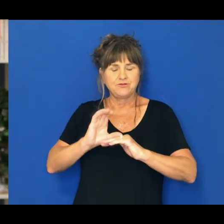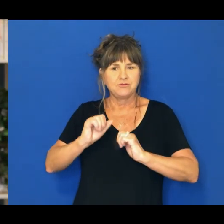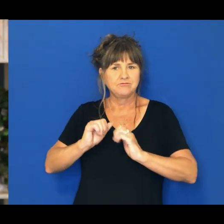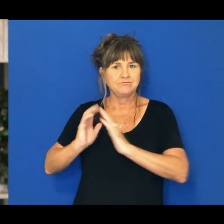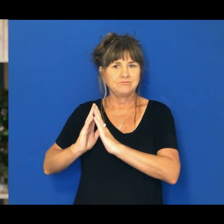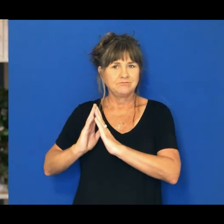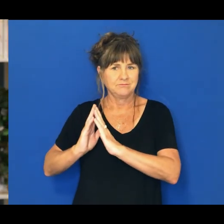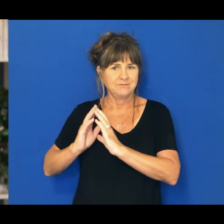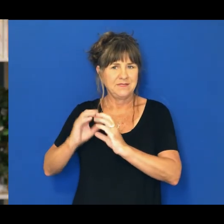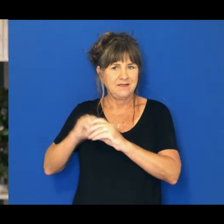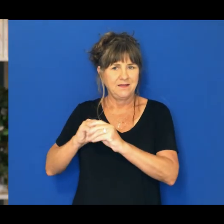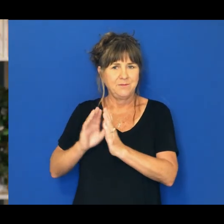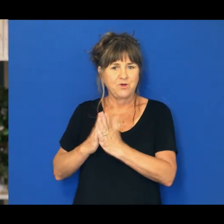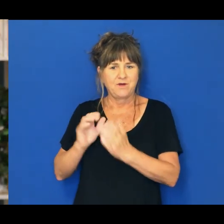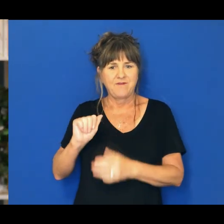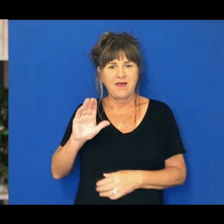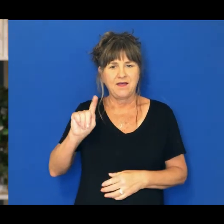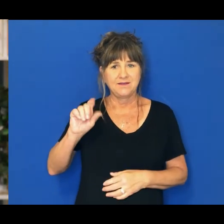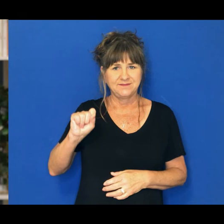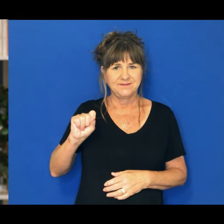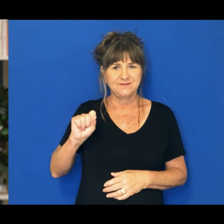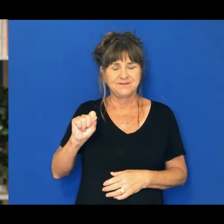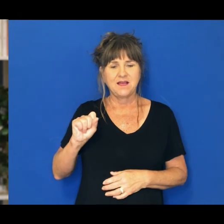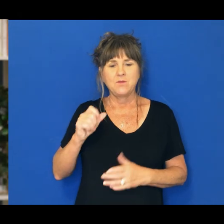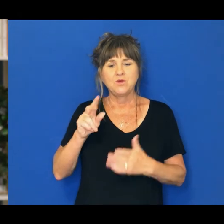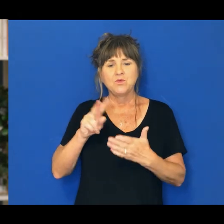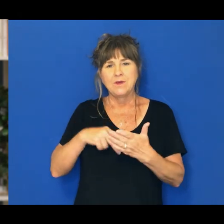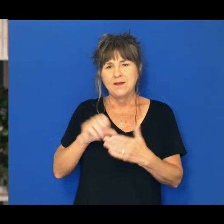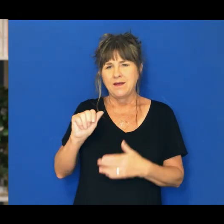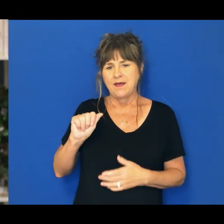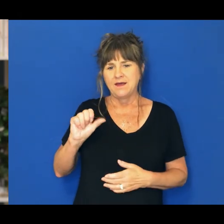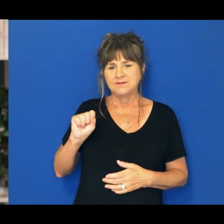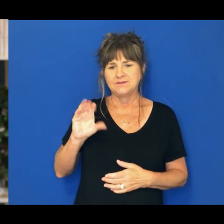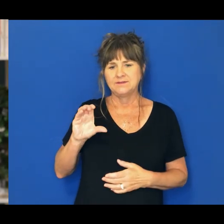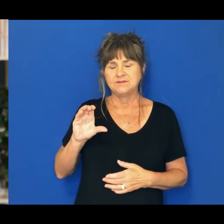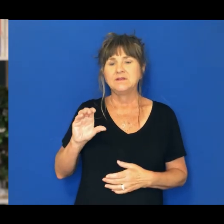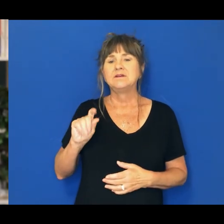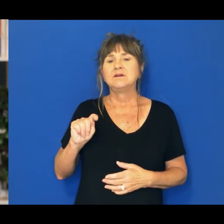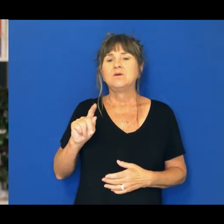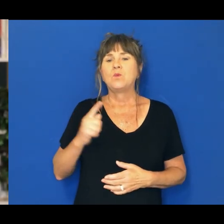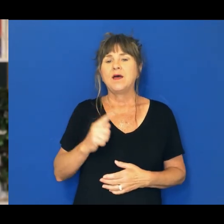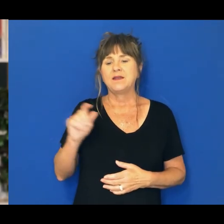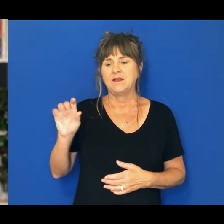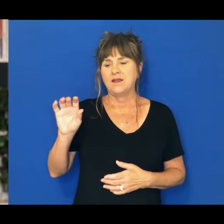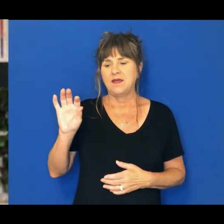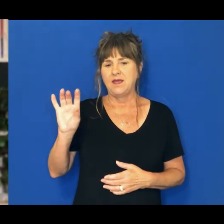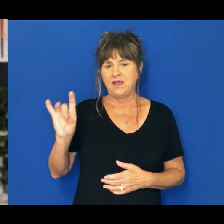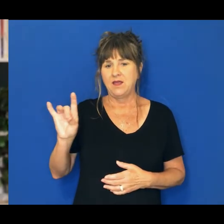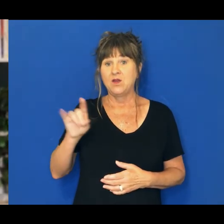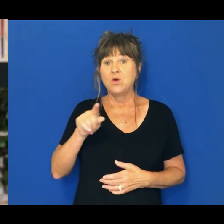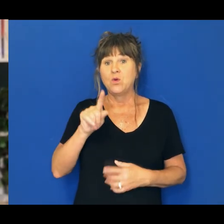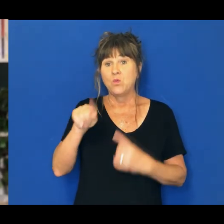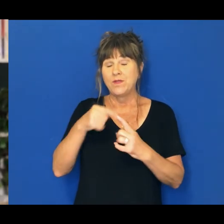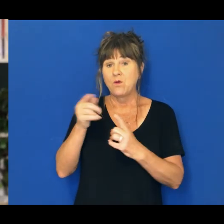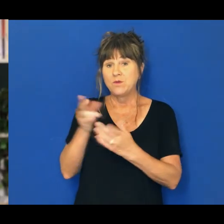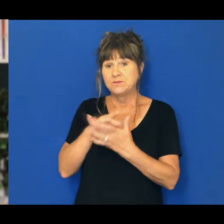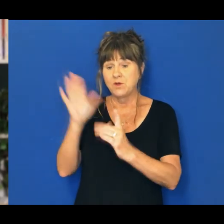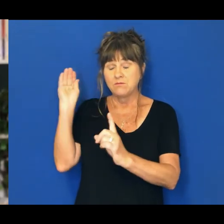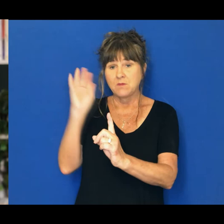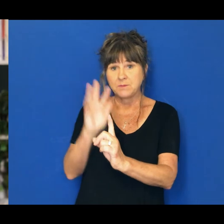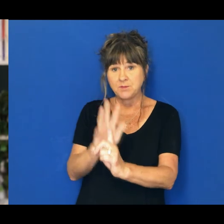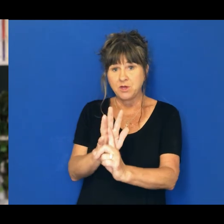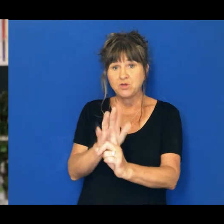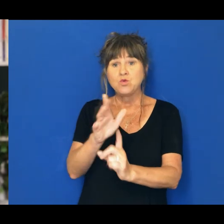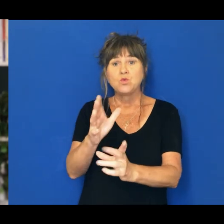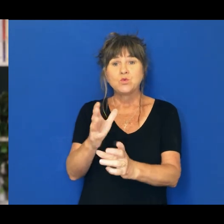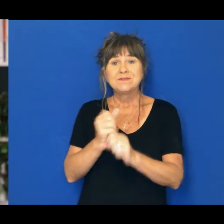reiterate the verse. It's Acts 1, verse 8. And it reminds us that you will receive power when the Holy Spirit comes upon you, and you will be my